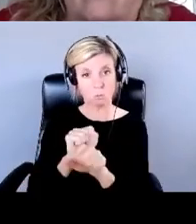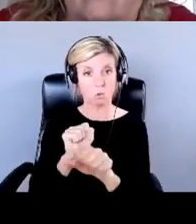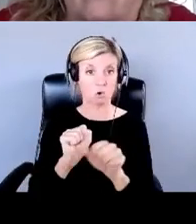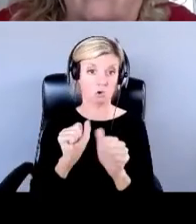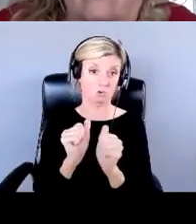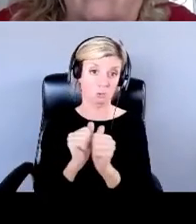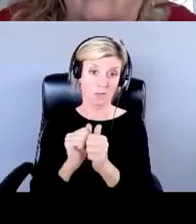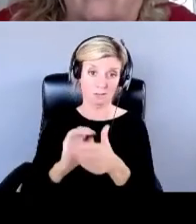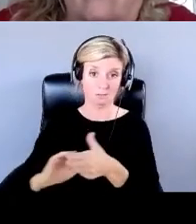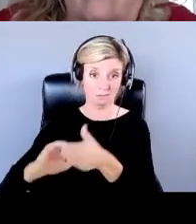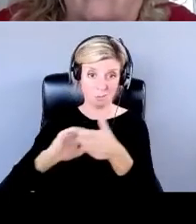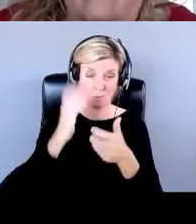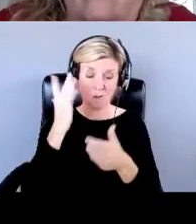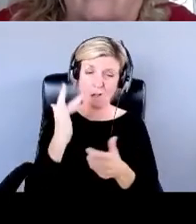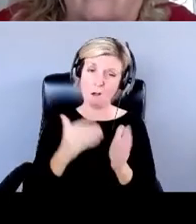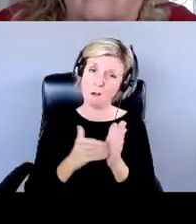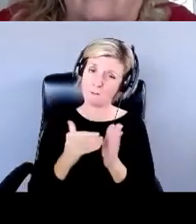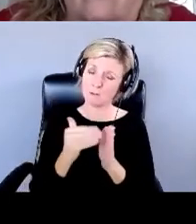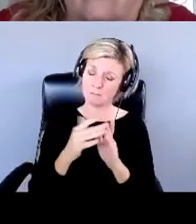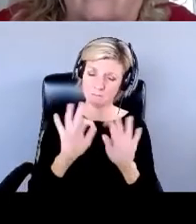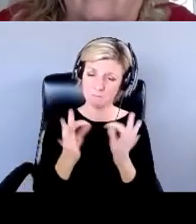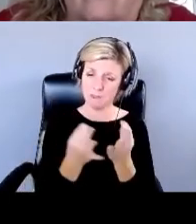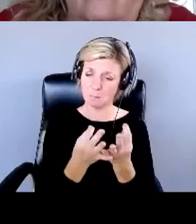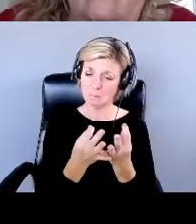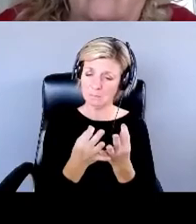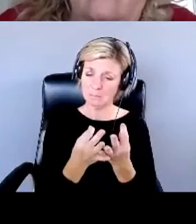family dynamics and kind of